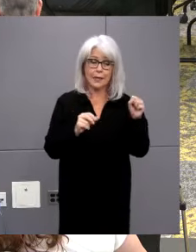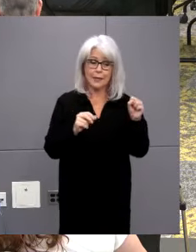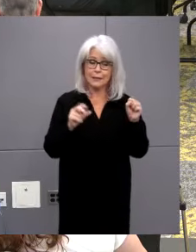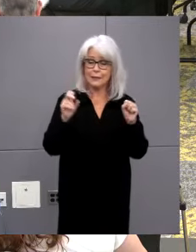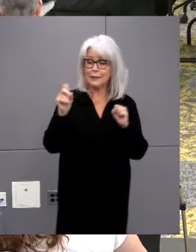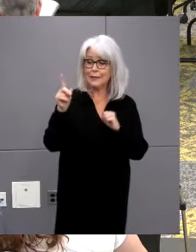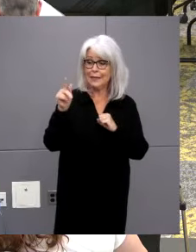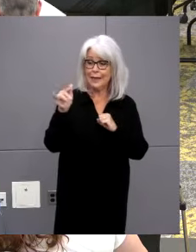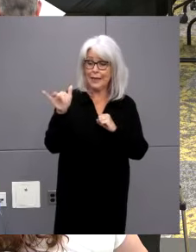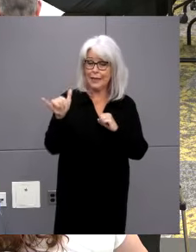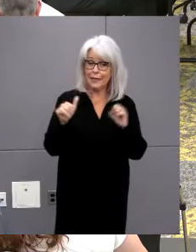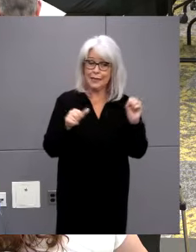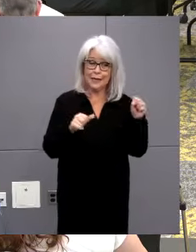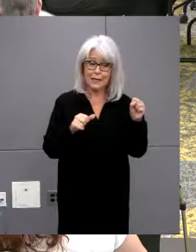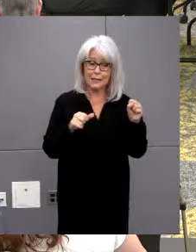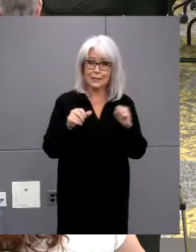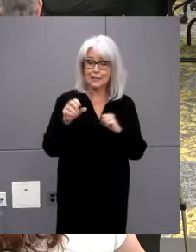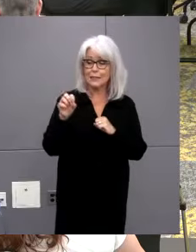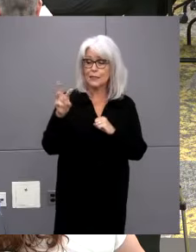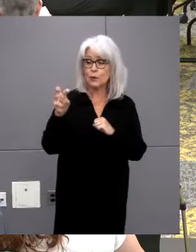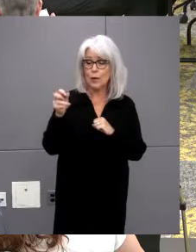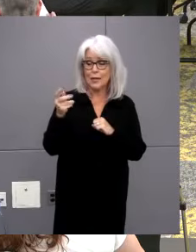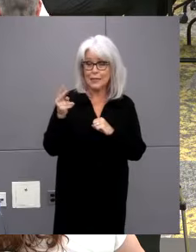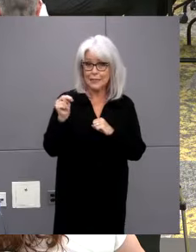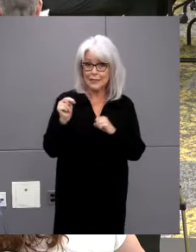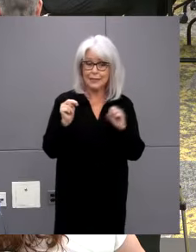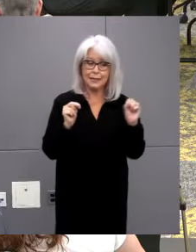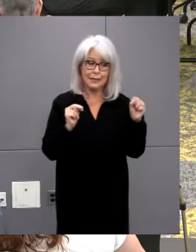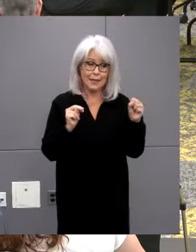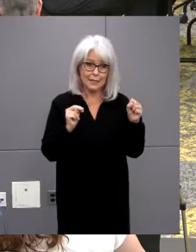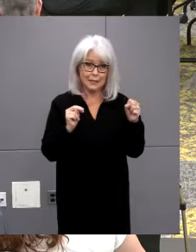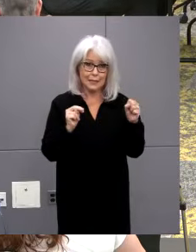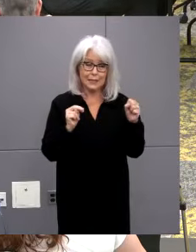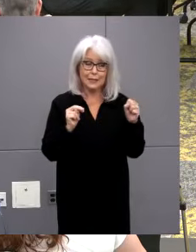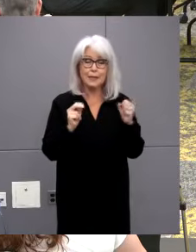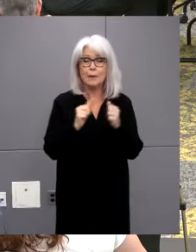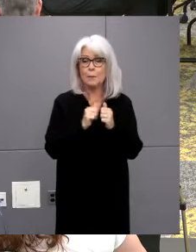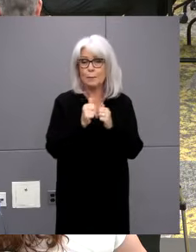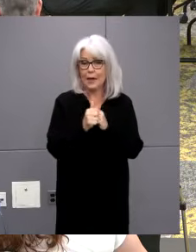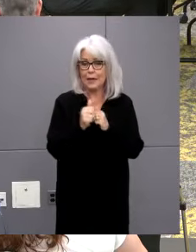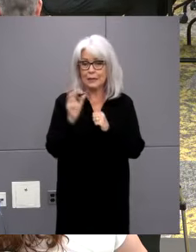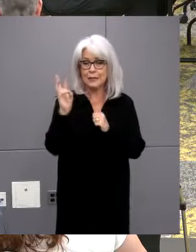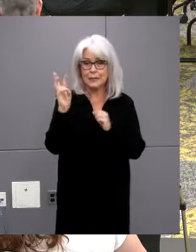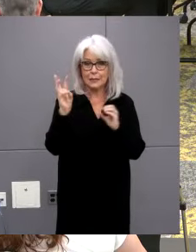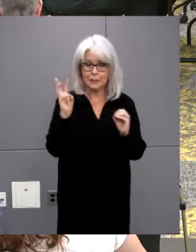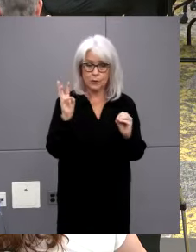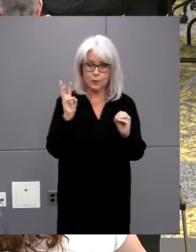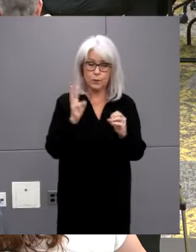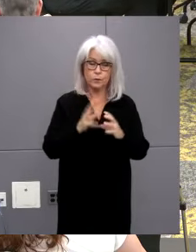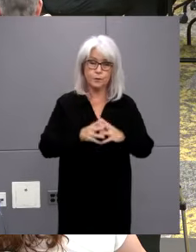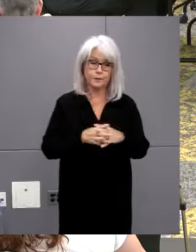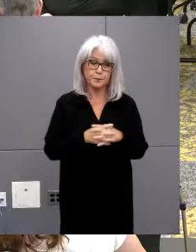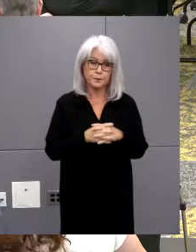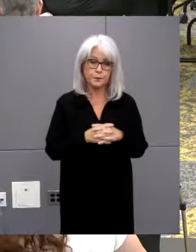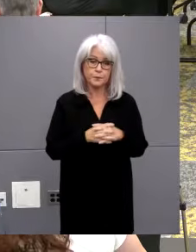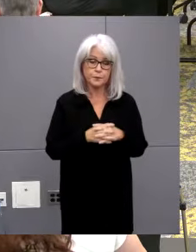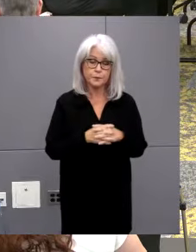Yes. Chair Swanson? Yes. That amendment passes 6-0.